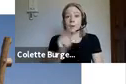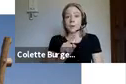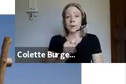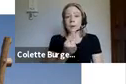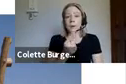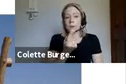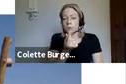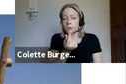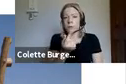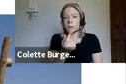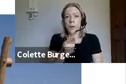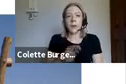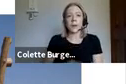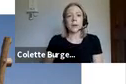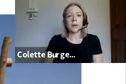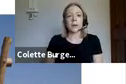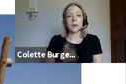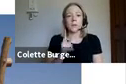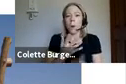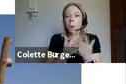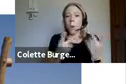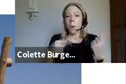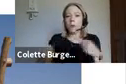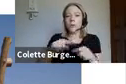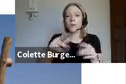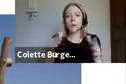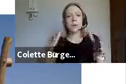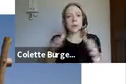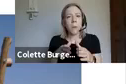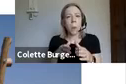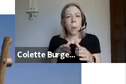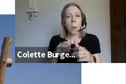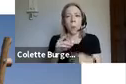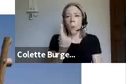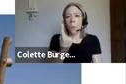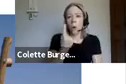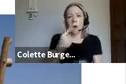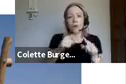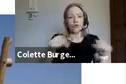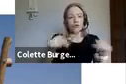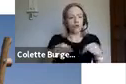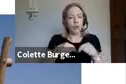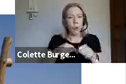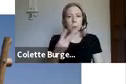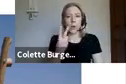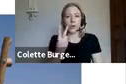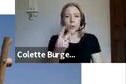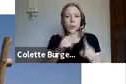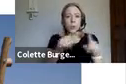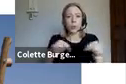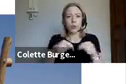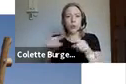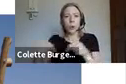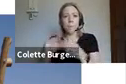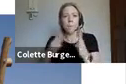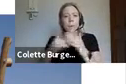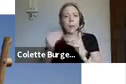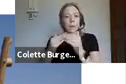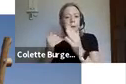are very, very small 1-room or 2-room buildings, which originally